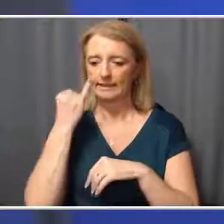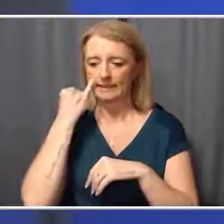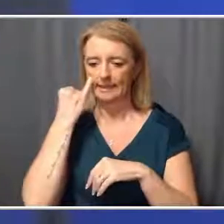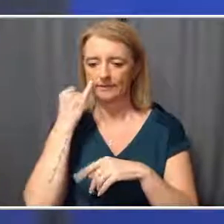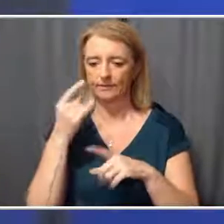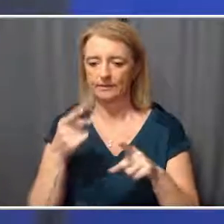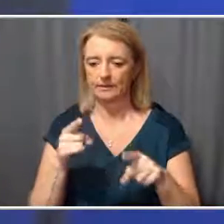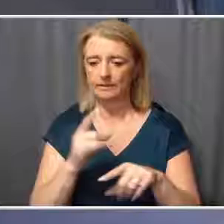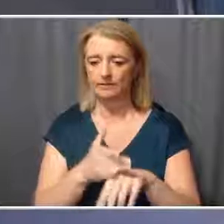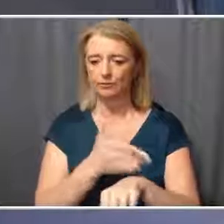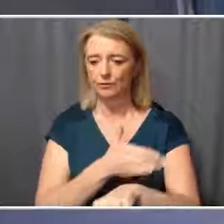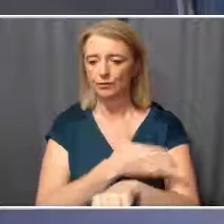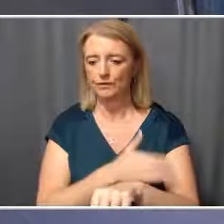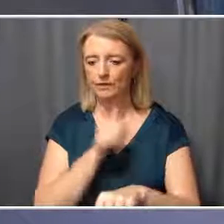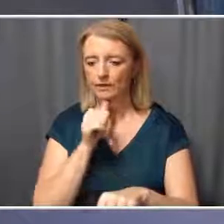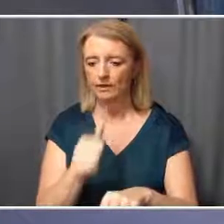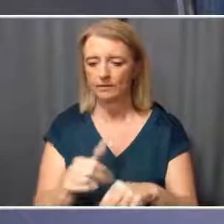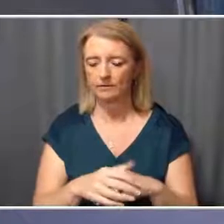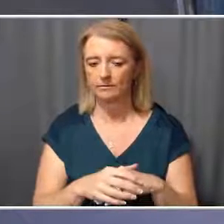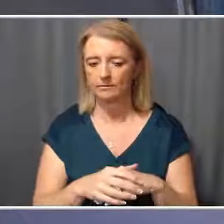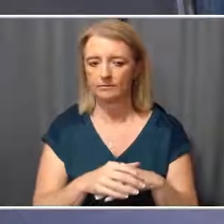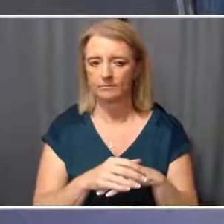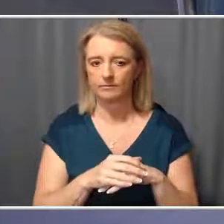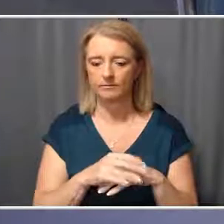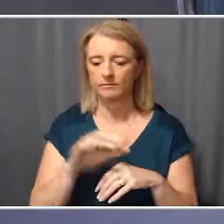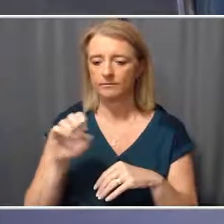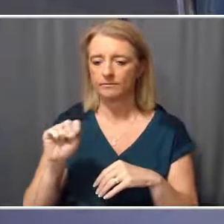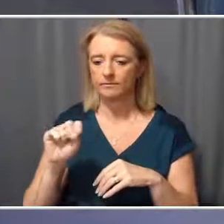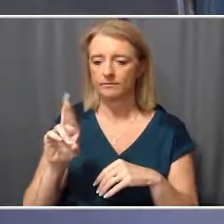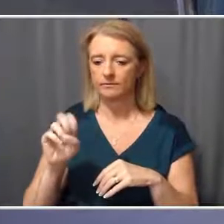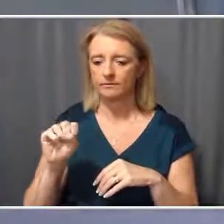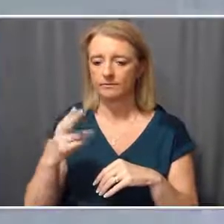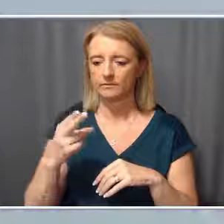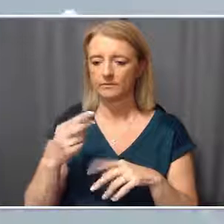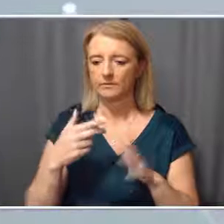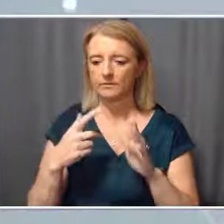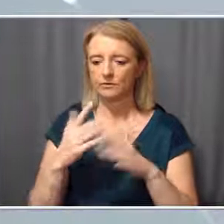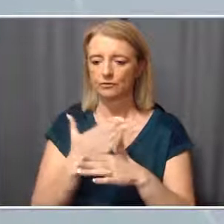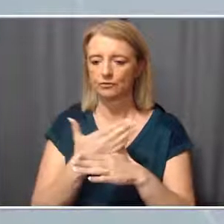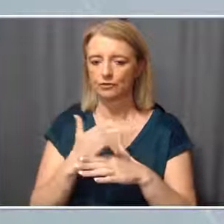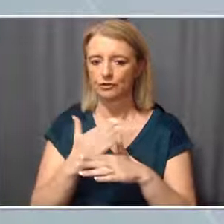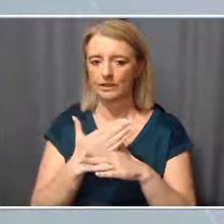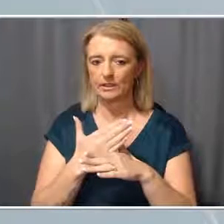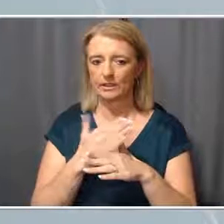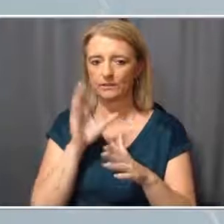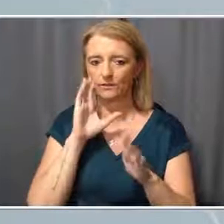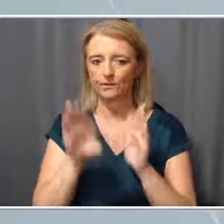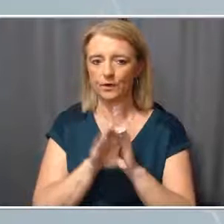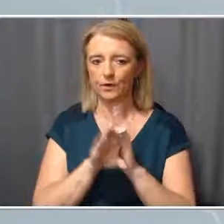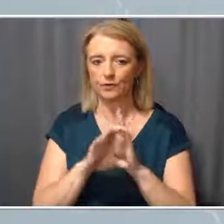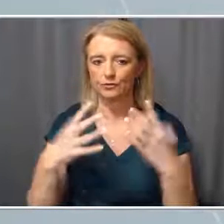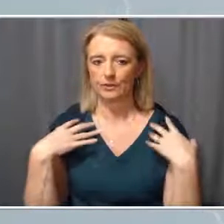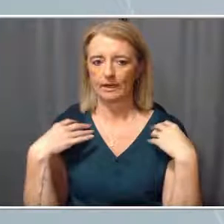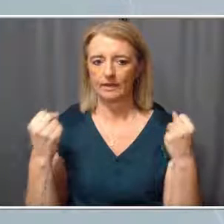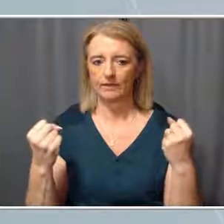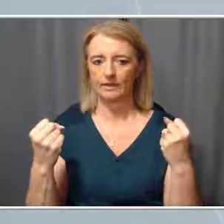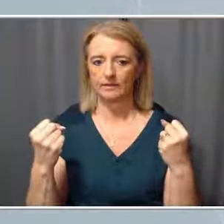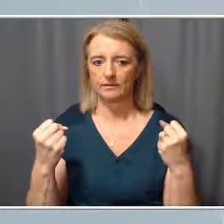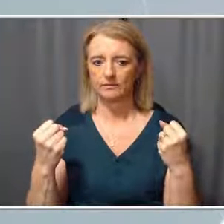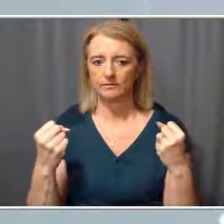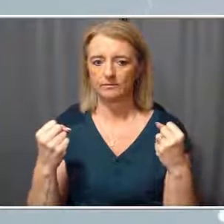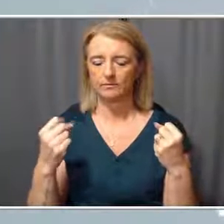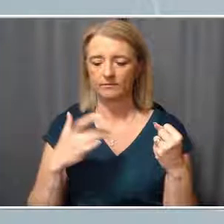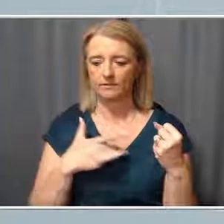I'm doing fine, you know. I had to make sure I didn't overdo it. I did, you know, I took a couple days off work, but then I just worked from